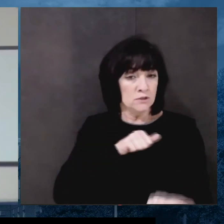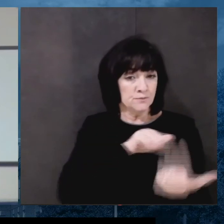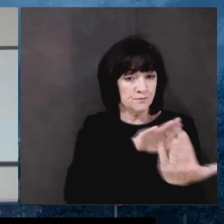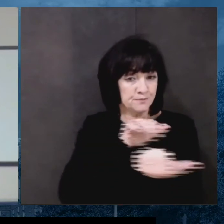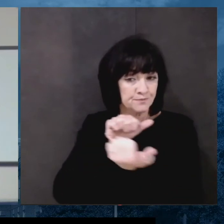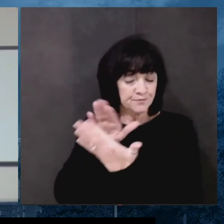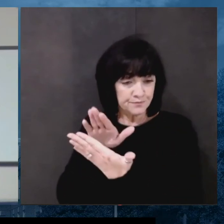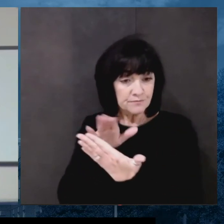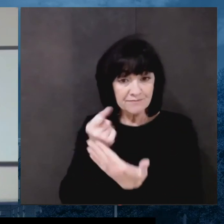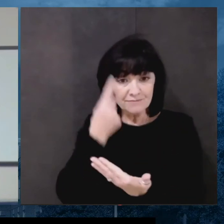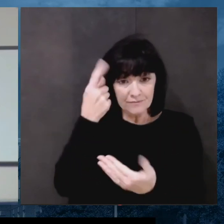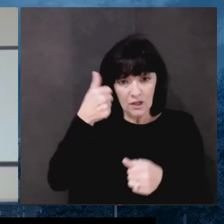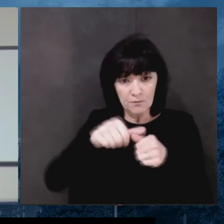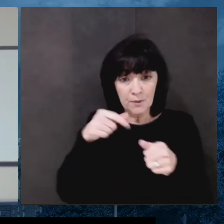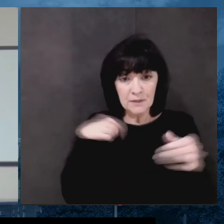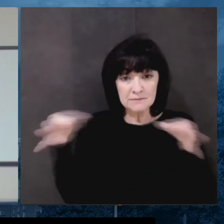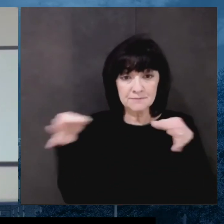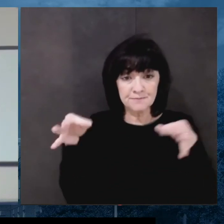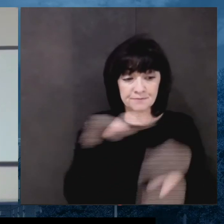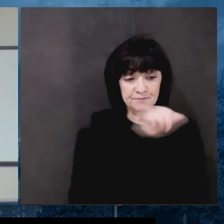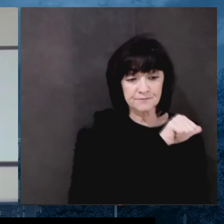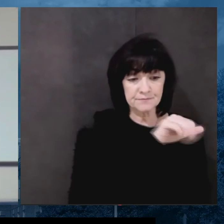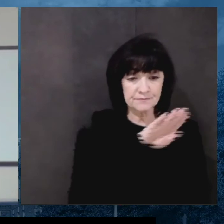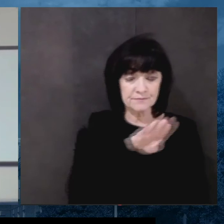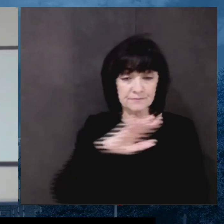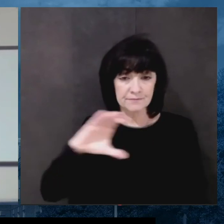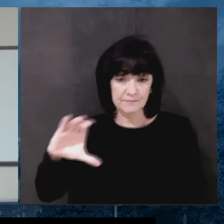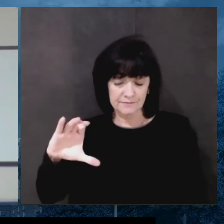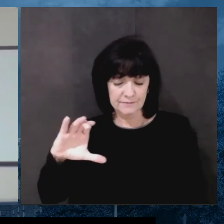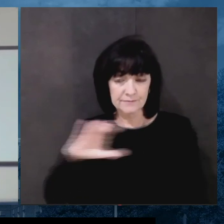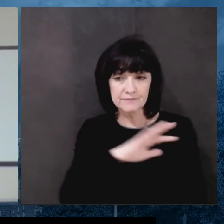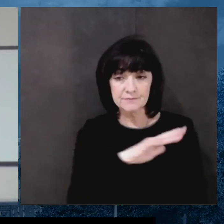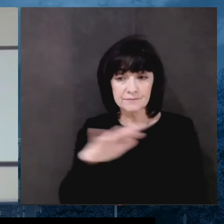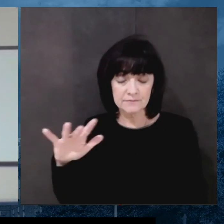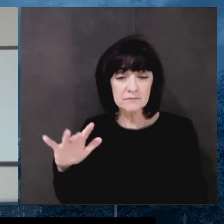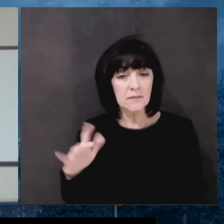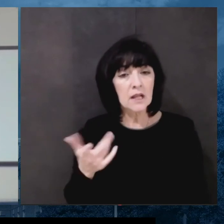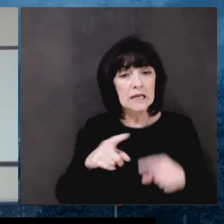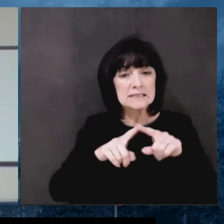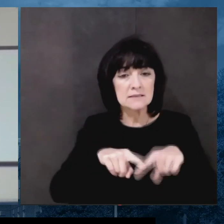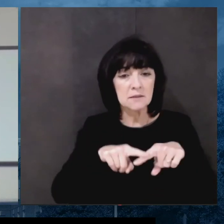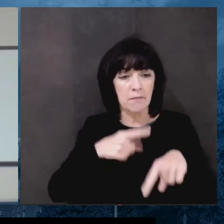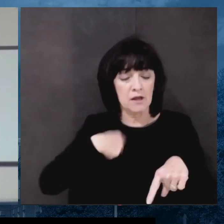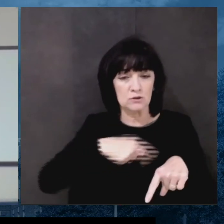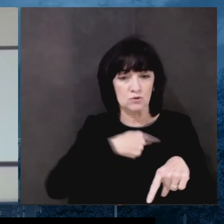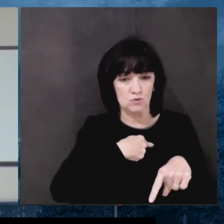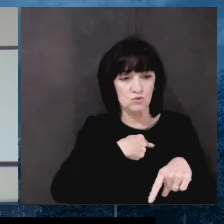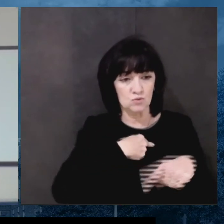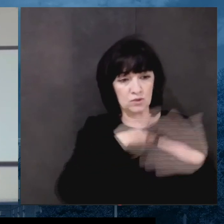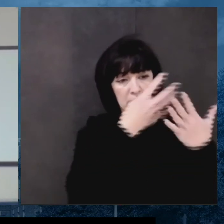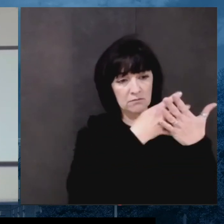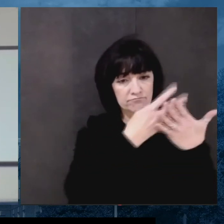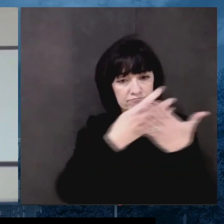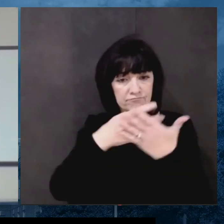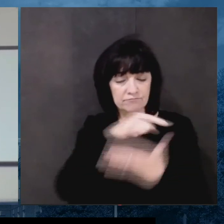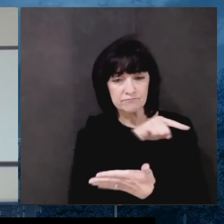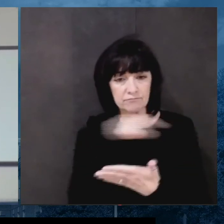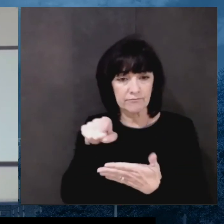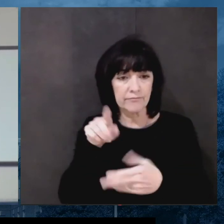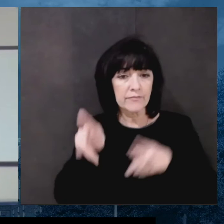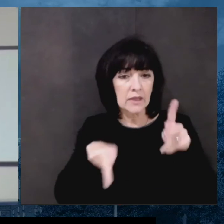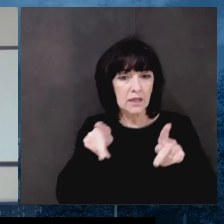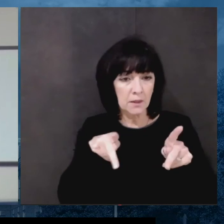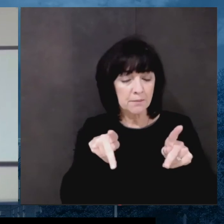phase, there could be opportunities for subgroups based on risk profiles, as well as what we've seen, during this pandemic in terms of